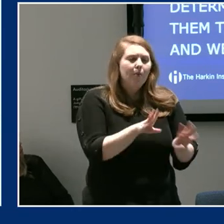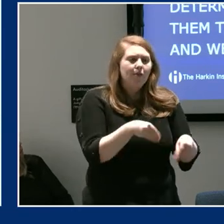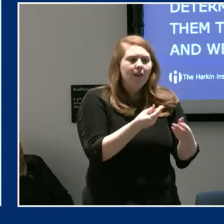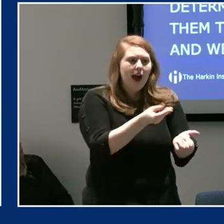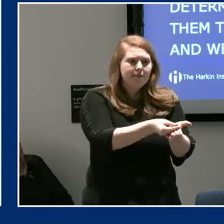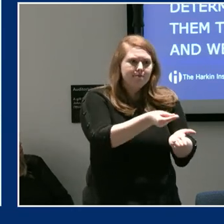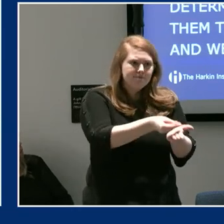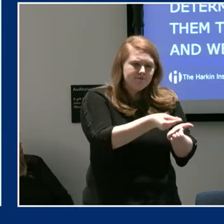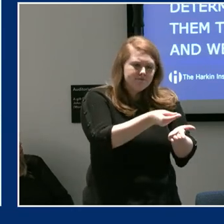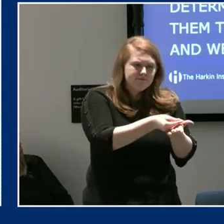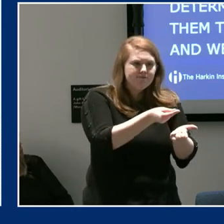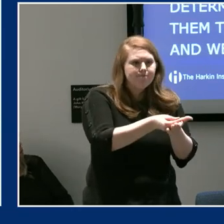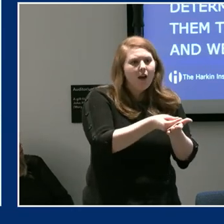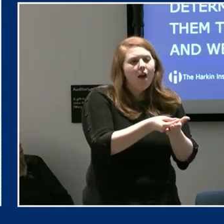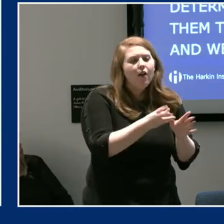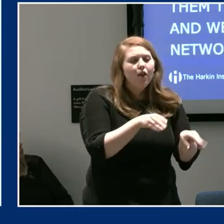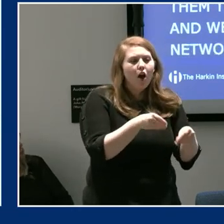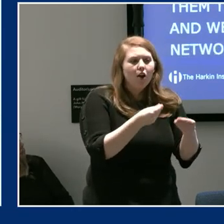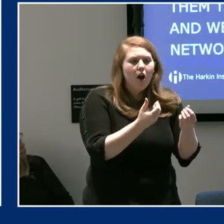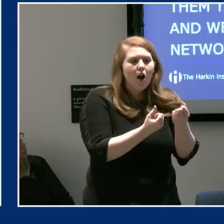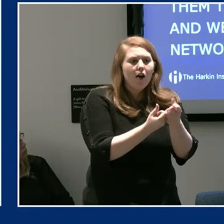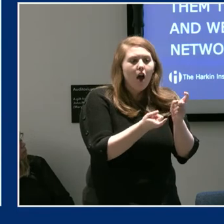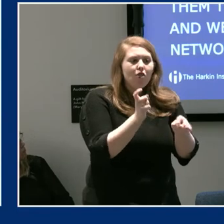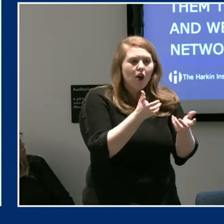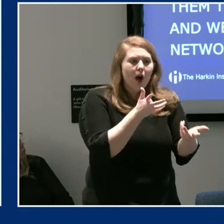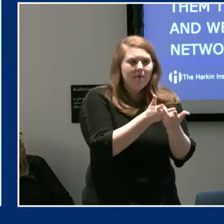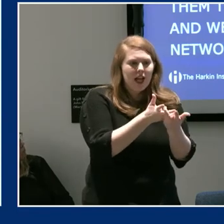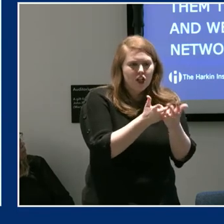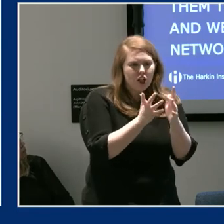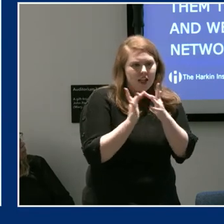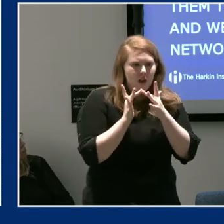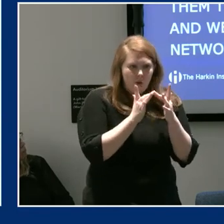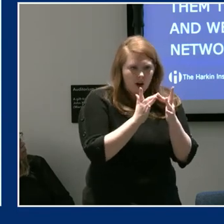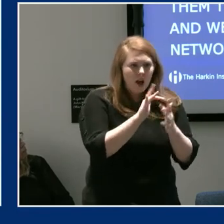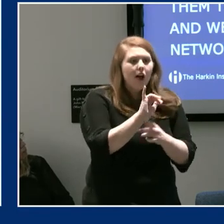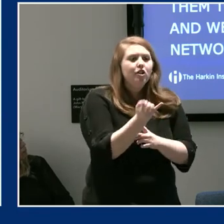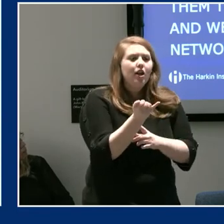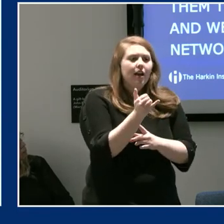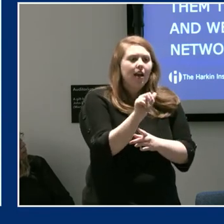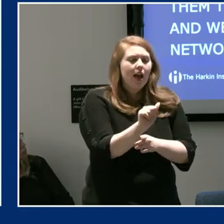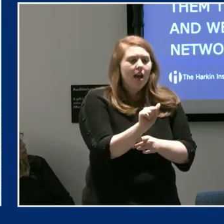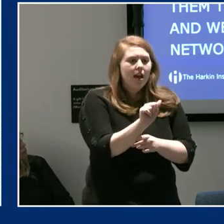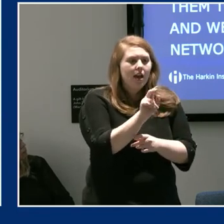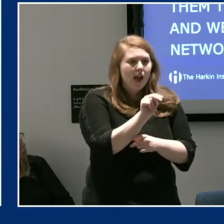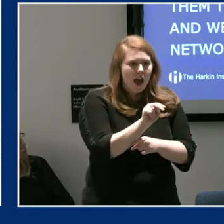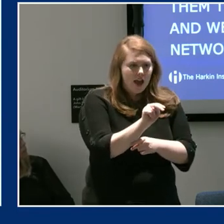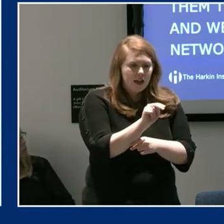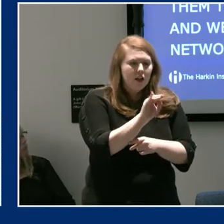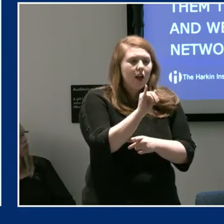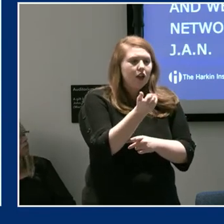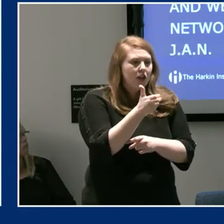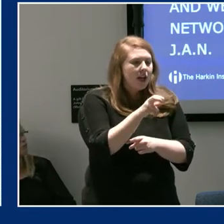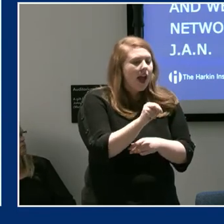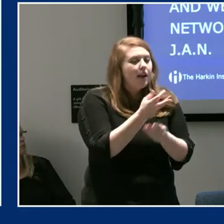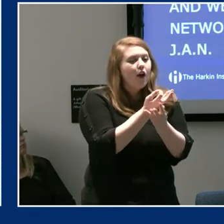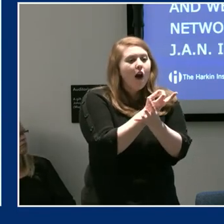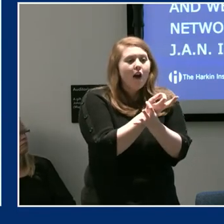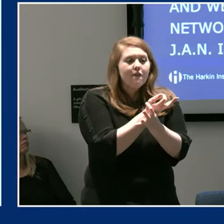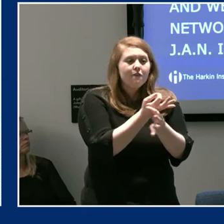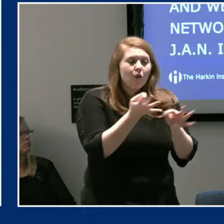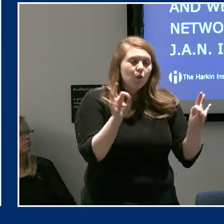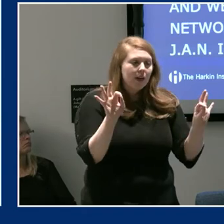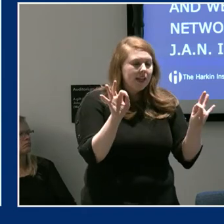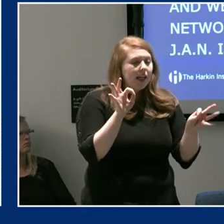as it's commonly known. And JAN is a source of free, confidential technical